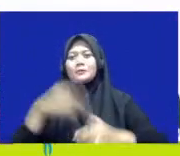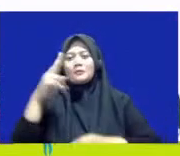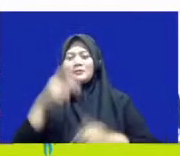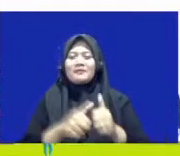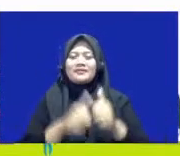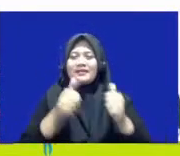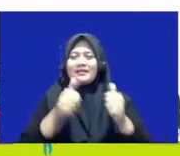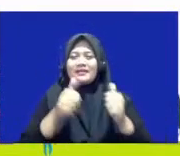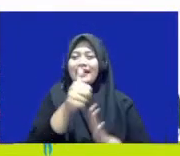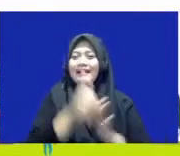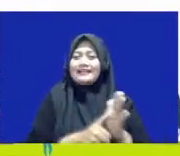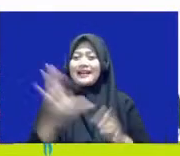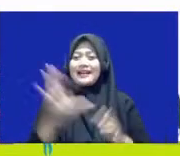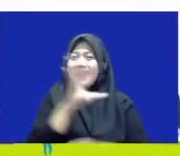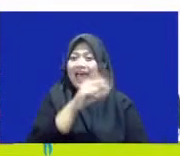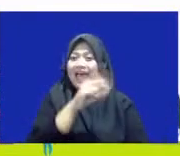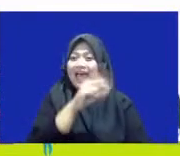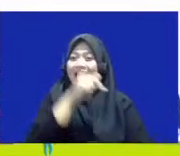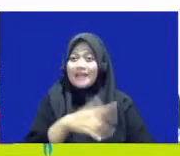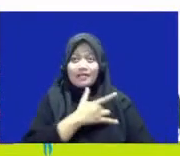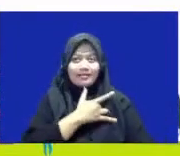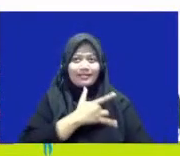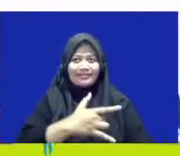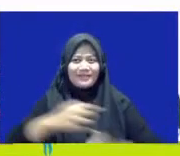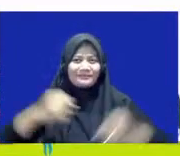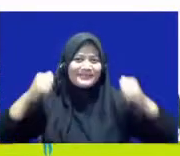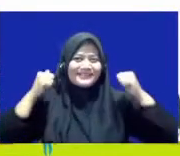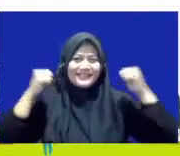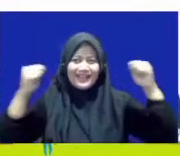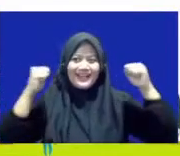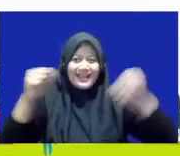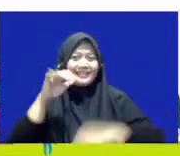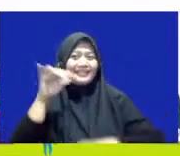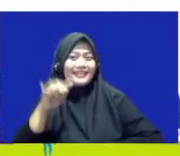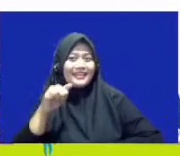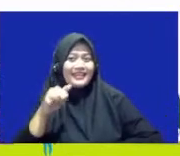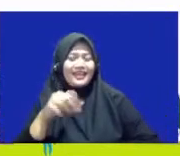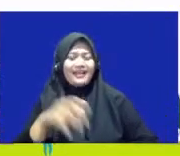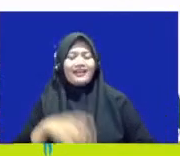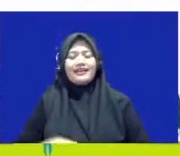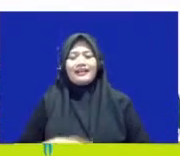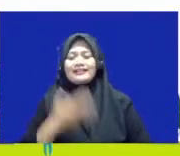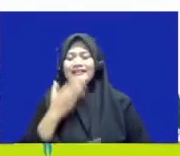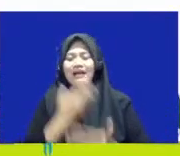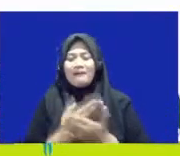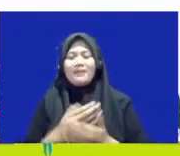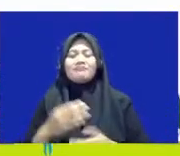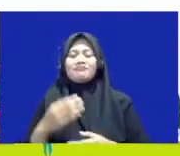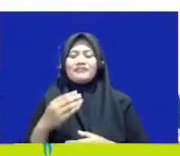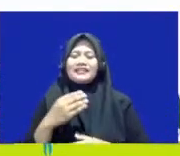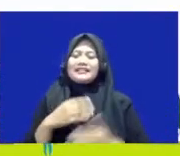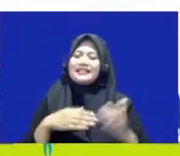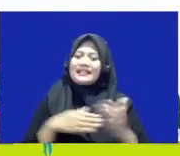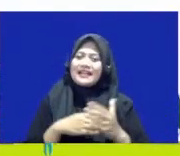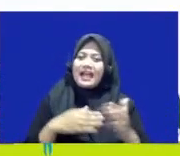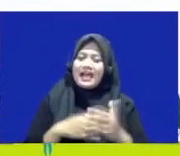healthy, have a good rest of the Ramadan, and have a wonderful Eid